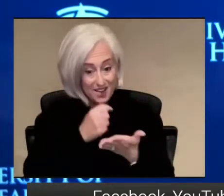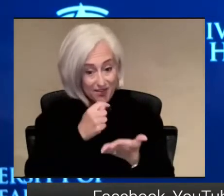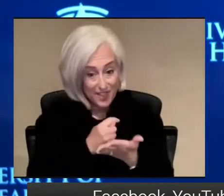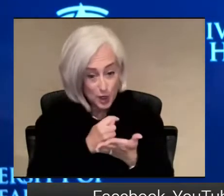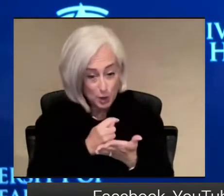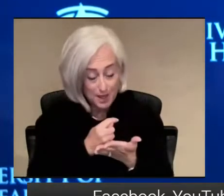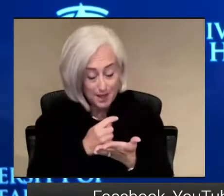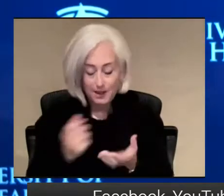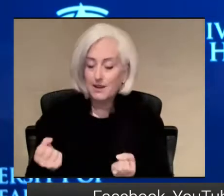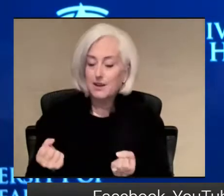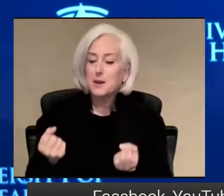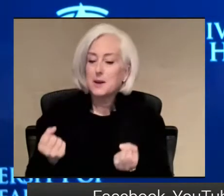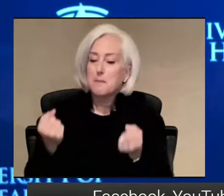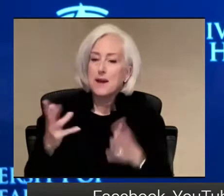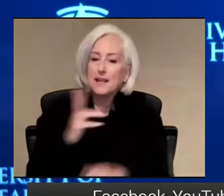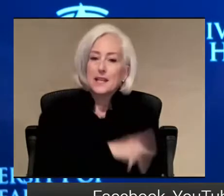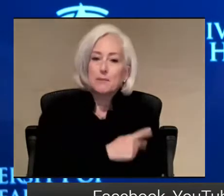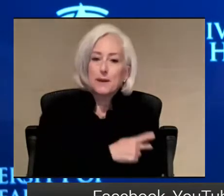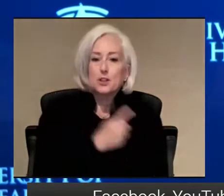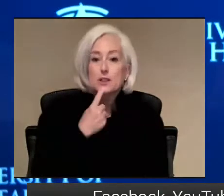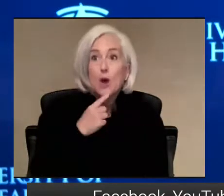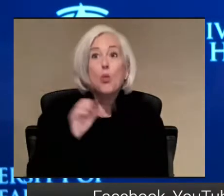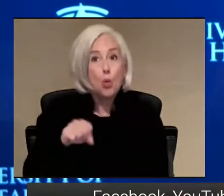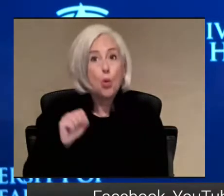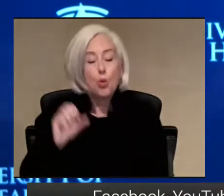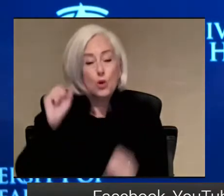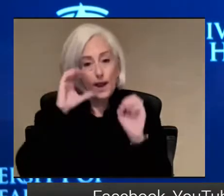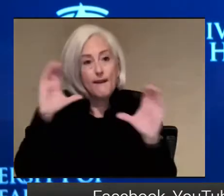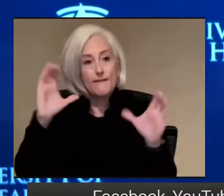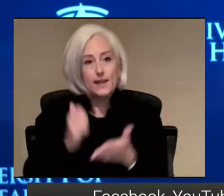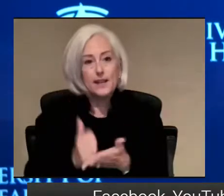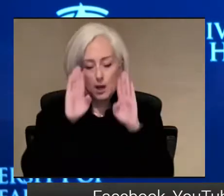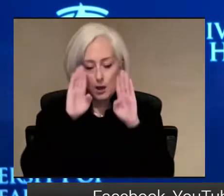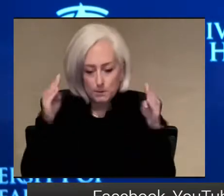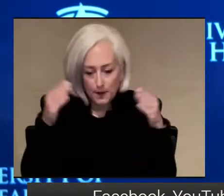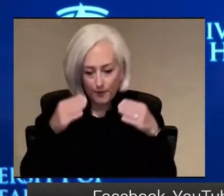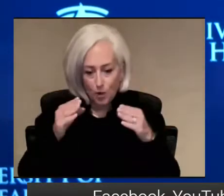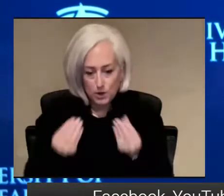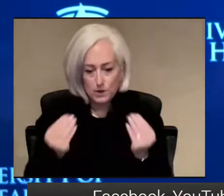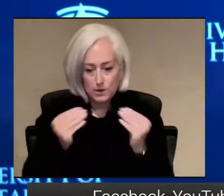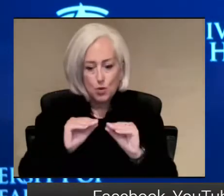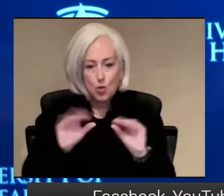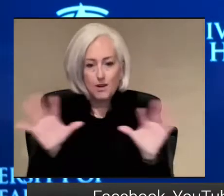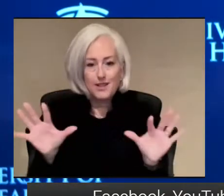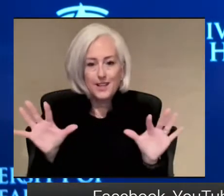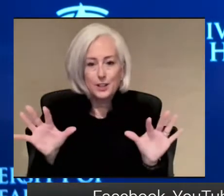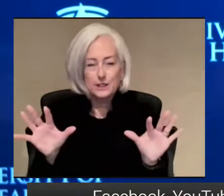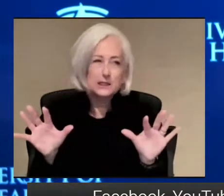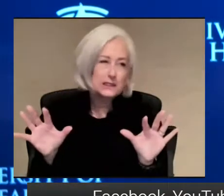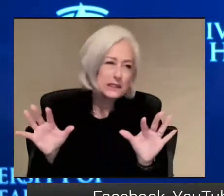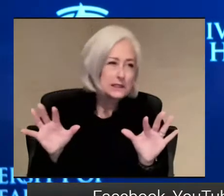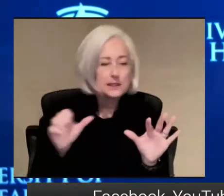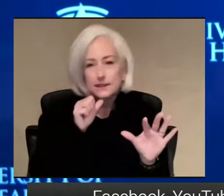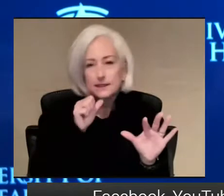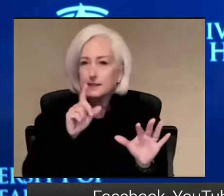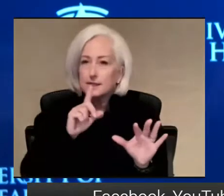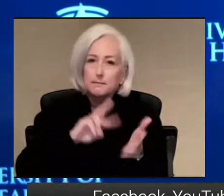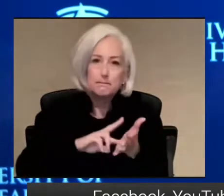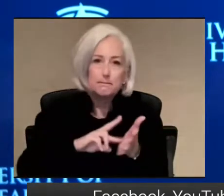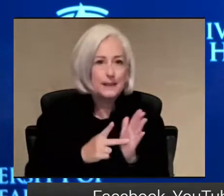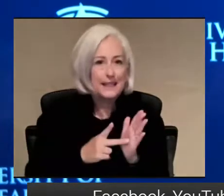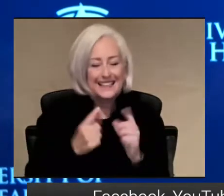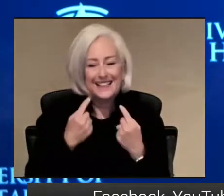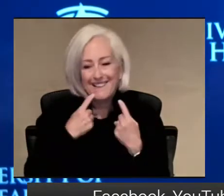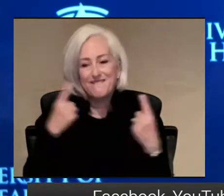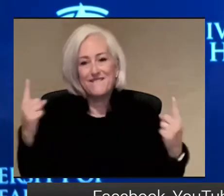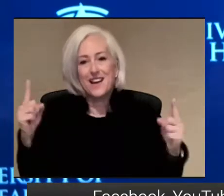will say, gosh, caffeine helps me focus a little bit more. That doesn't necessarily make it an effective therapy. I think when you look deep into that,